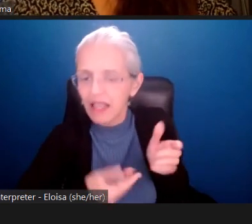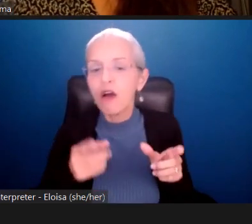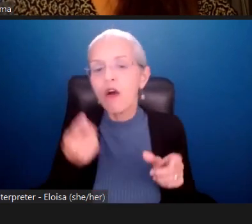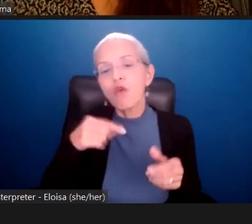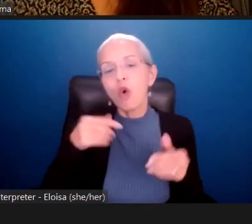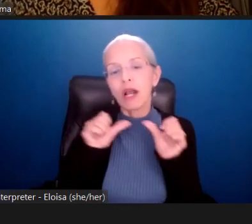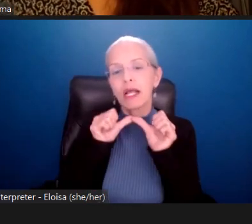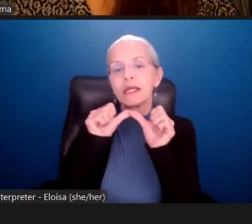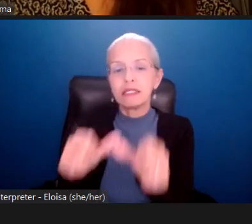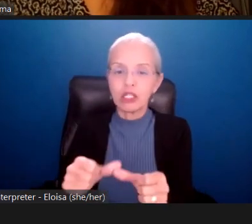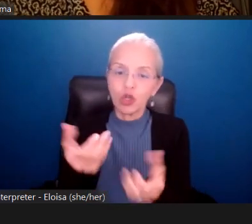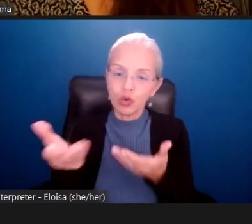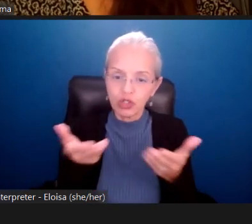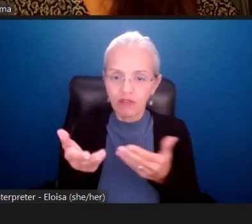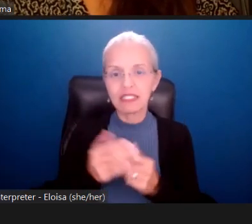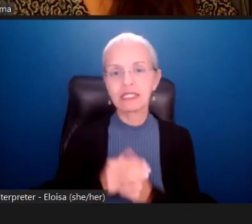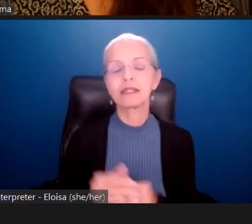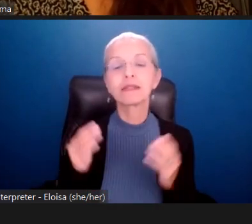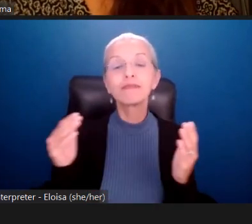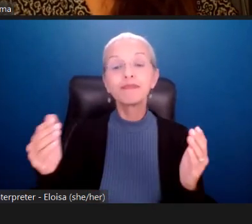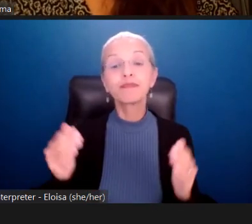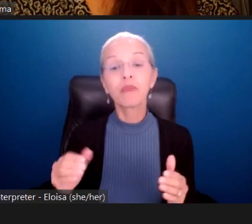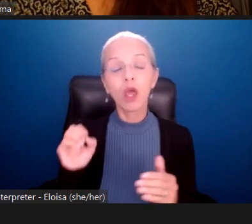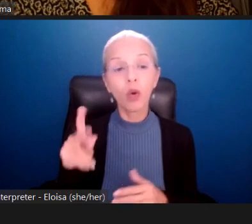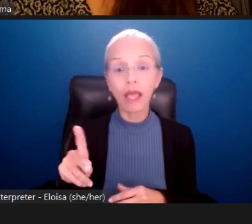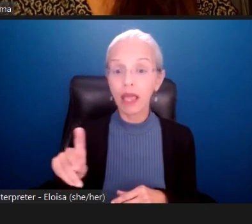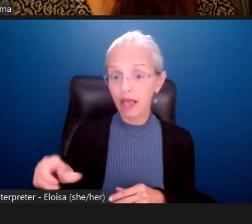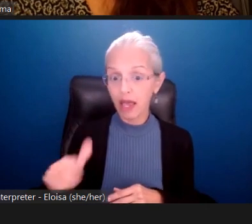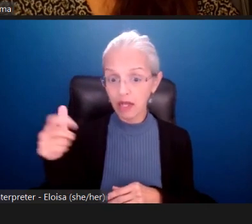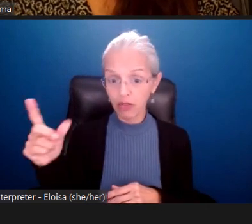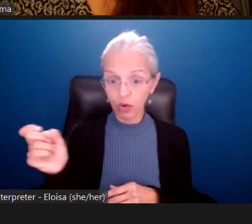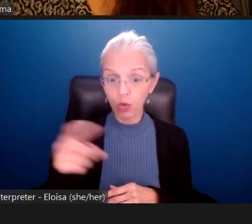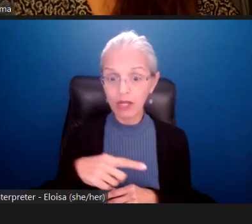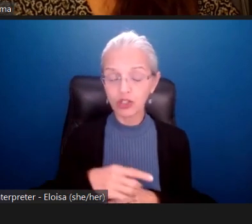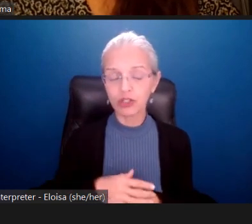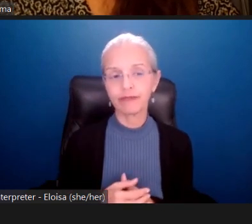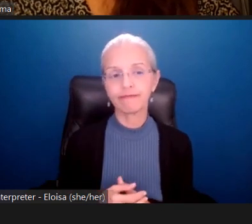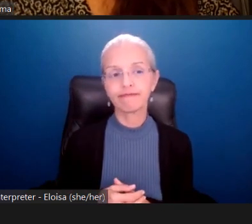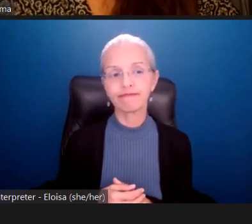Okay, we have another question here. It says, in